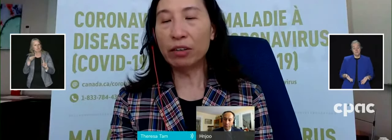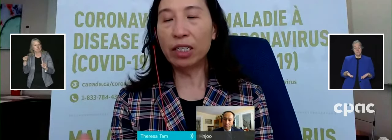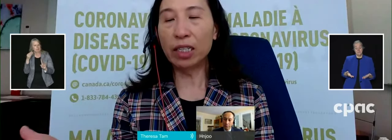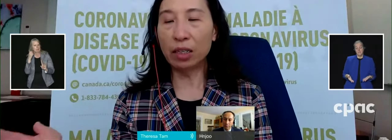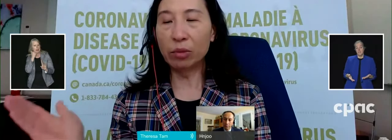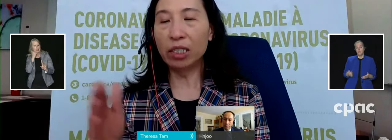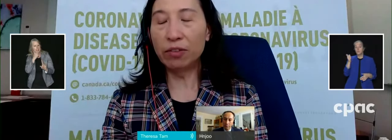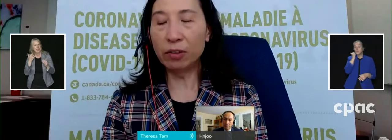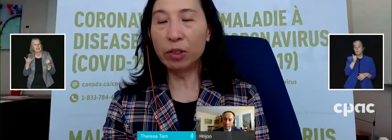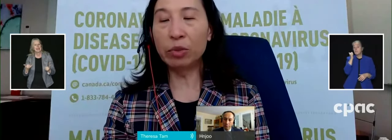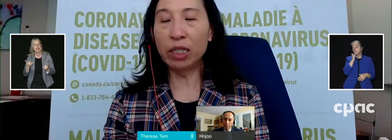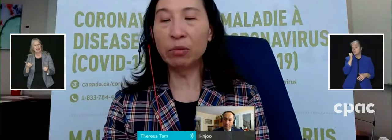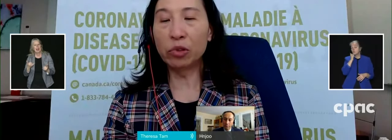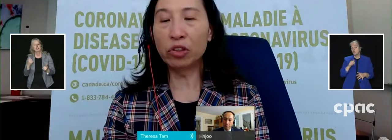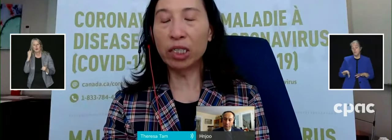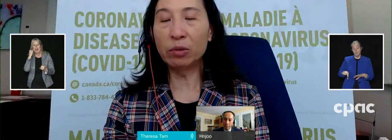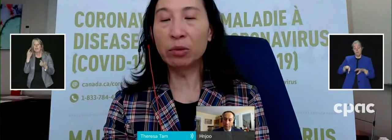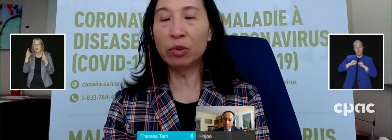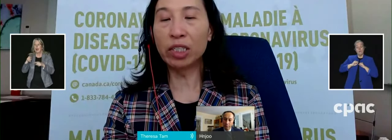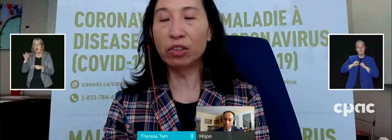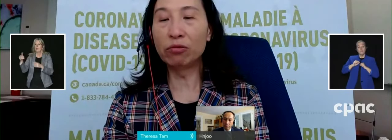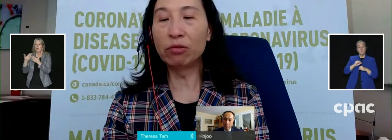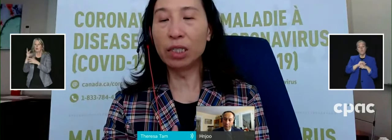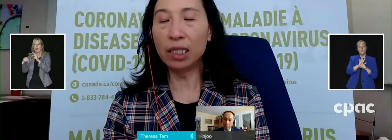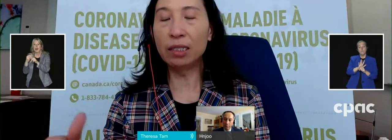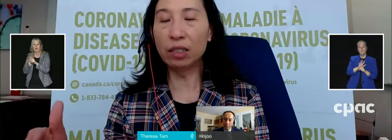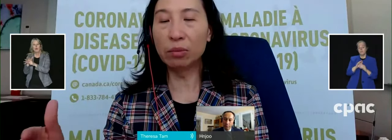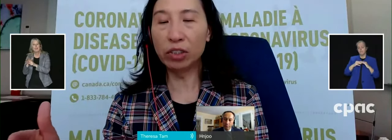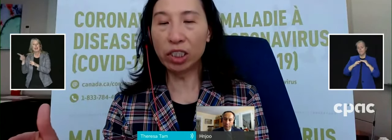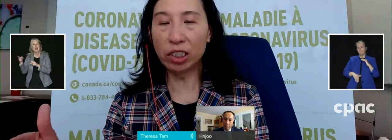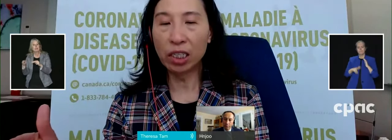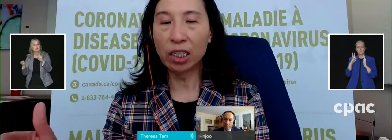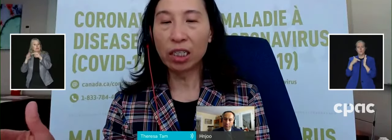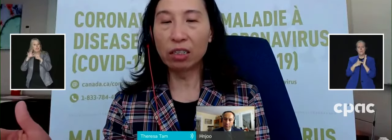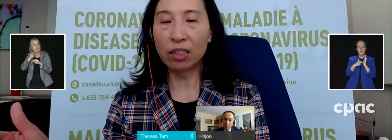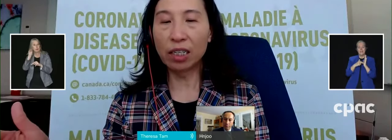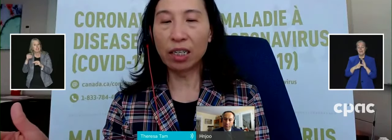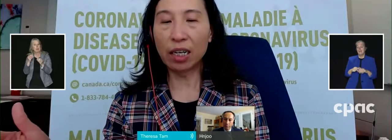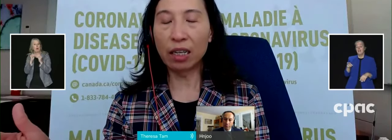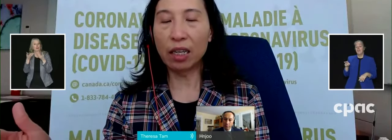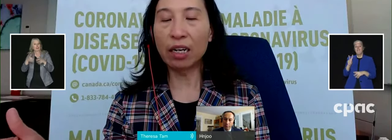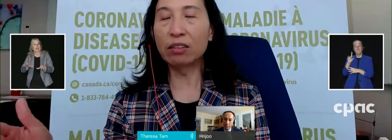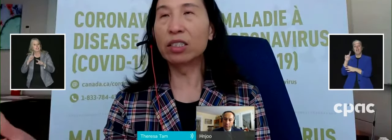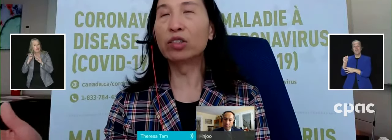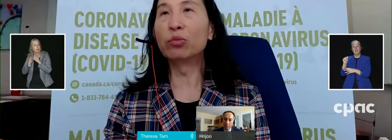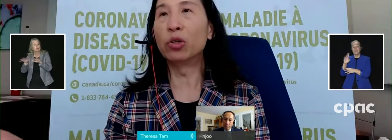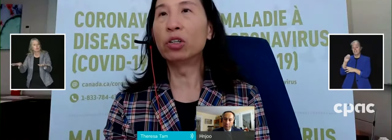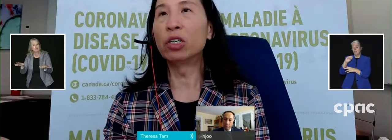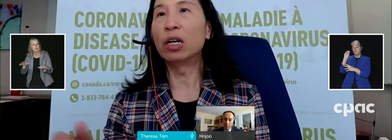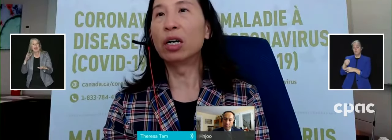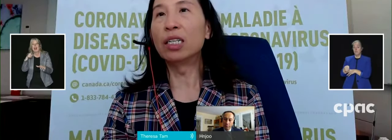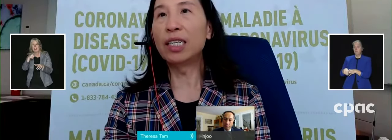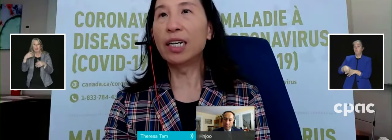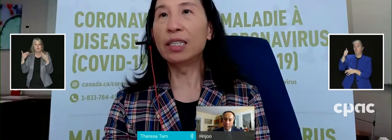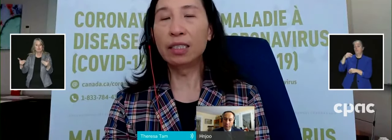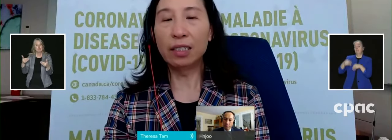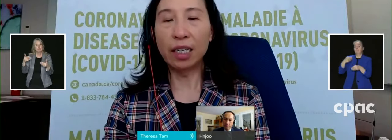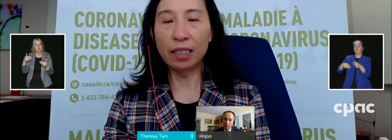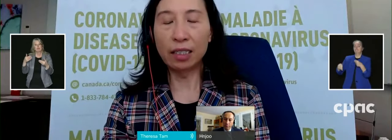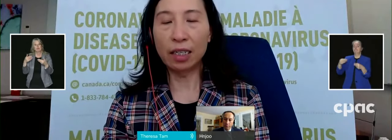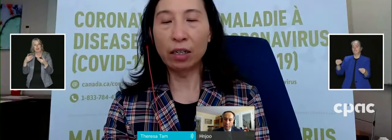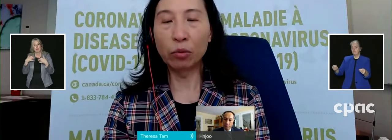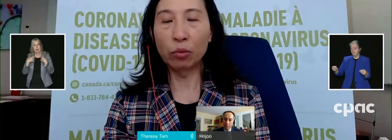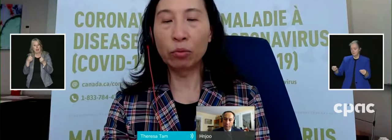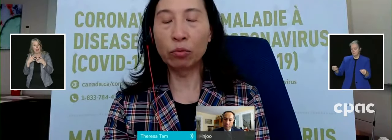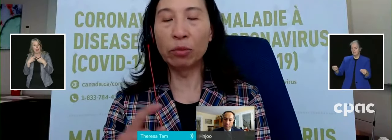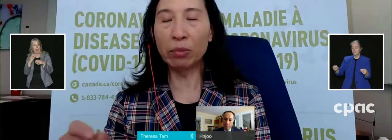A variant that comes in 50% more transmissible and you release your measures, you're looking at thousands more a day.